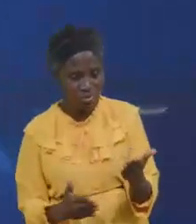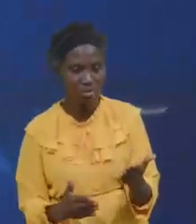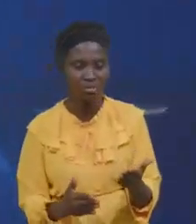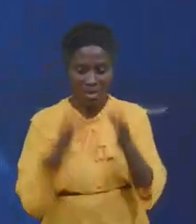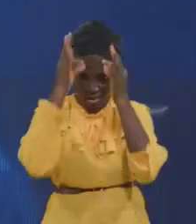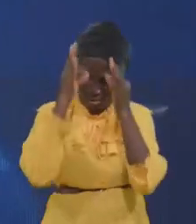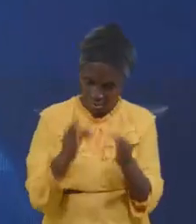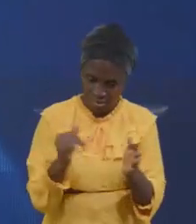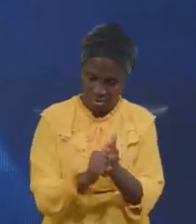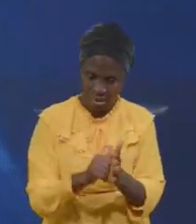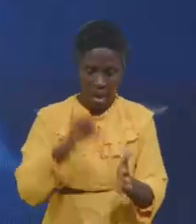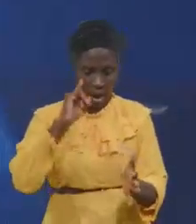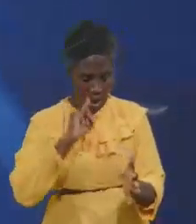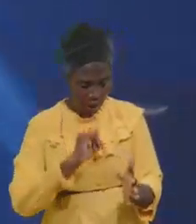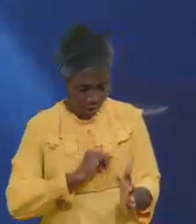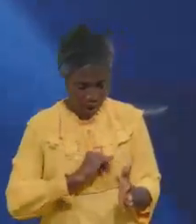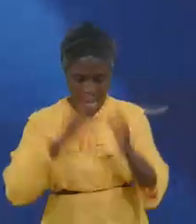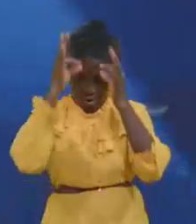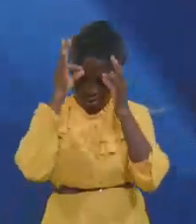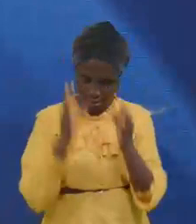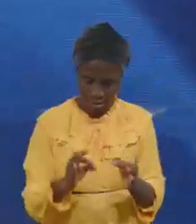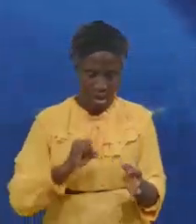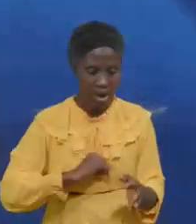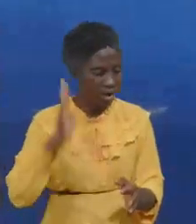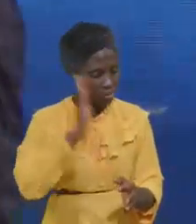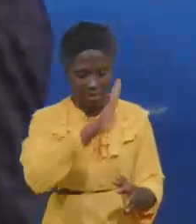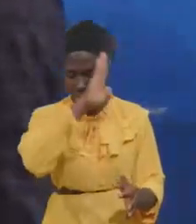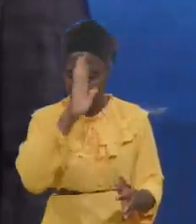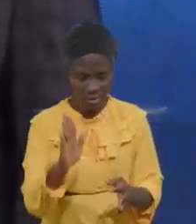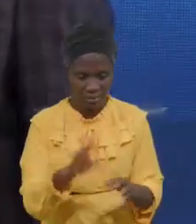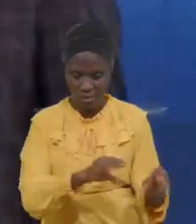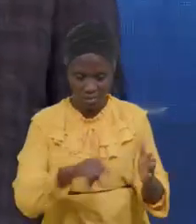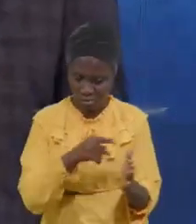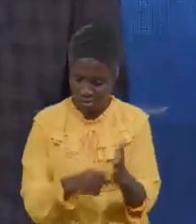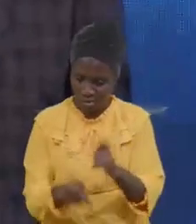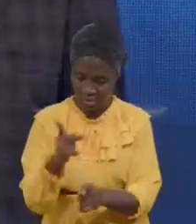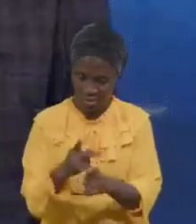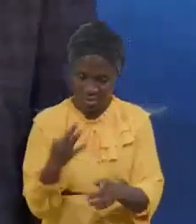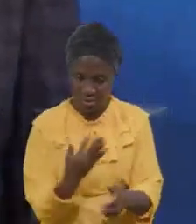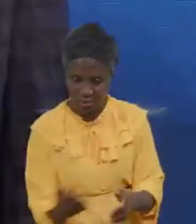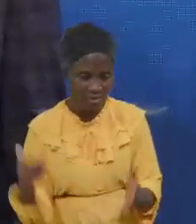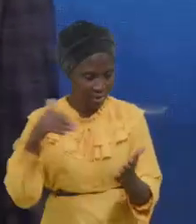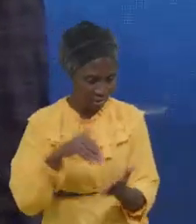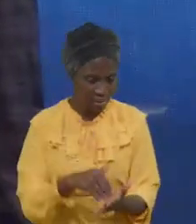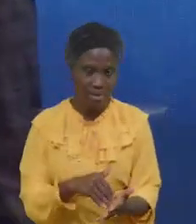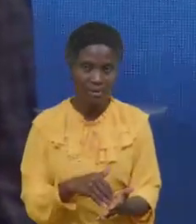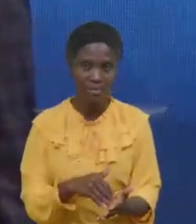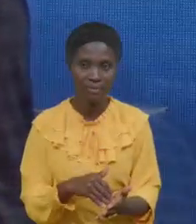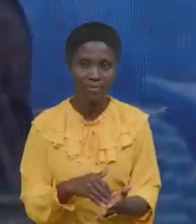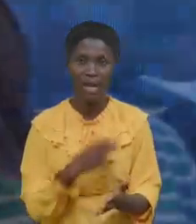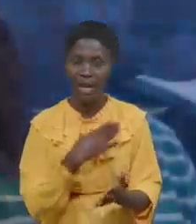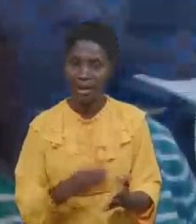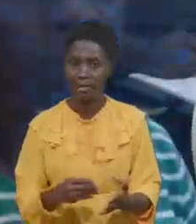I resolve, I will never do this kind of thing again. After a